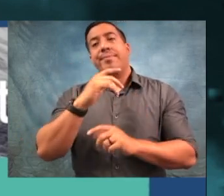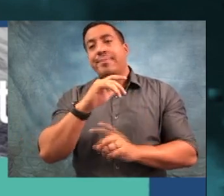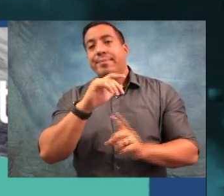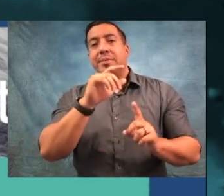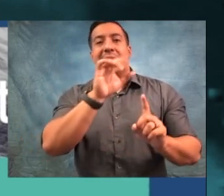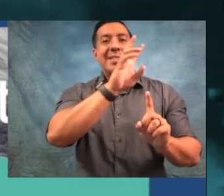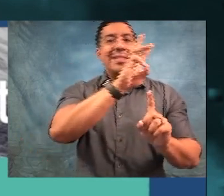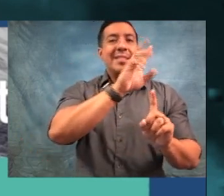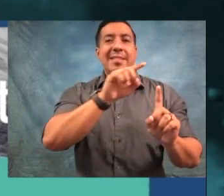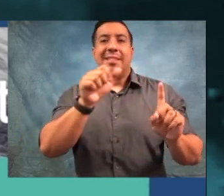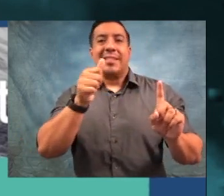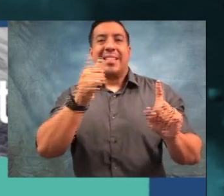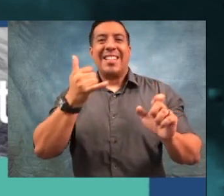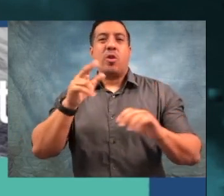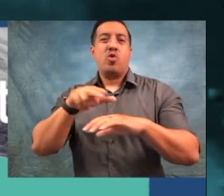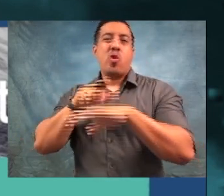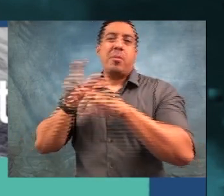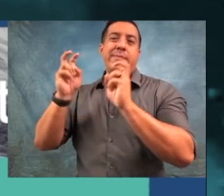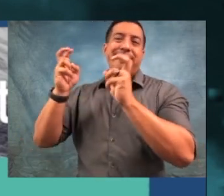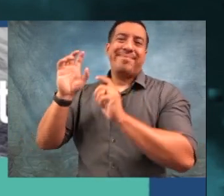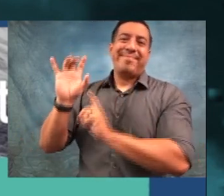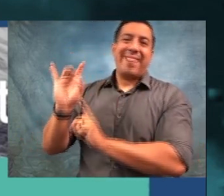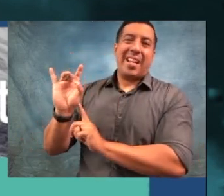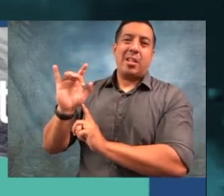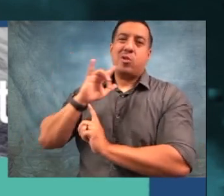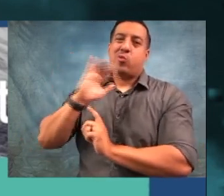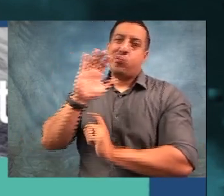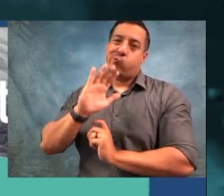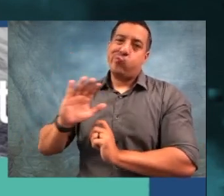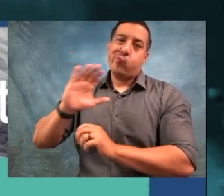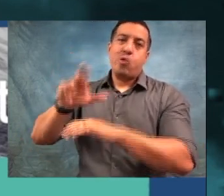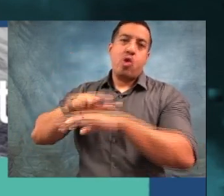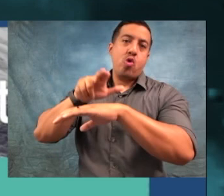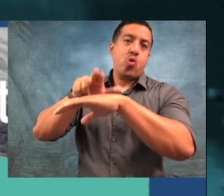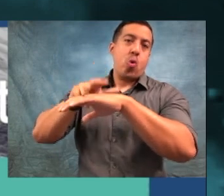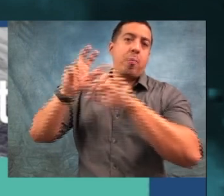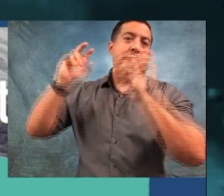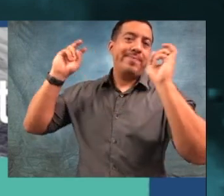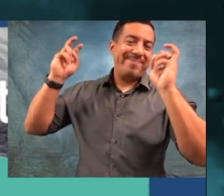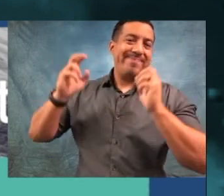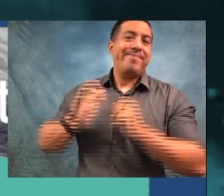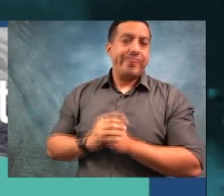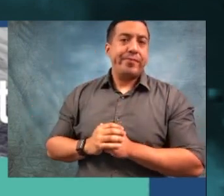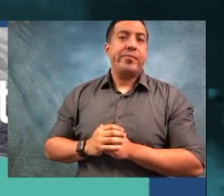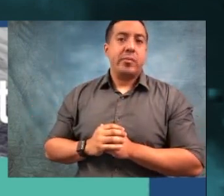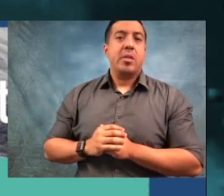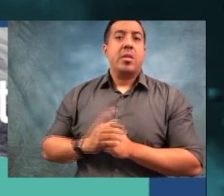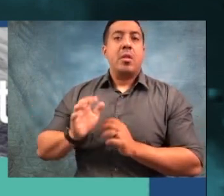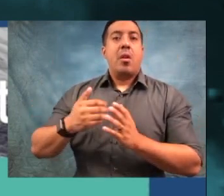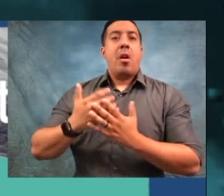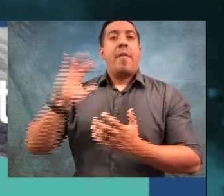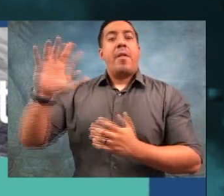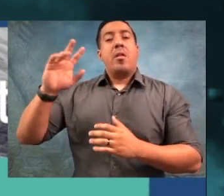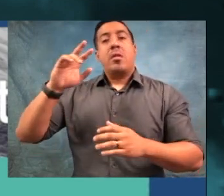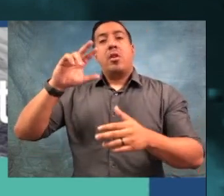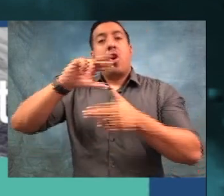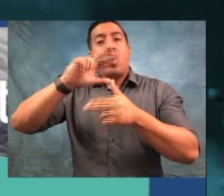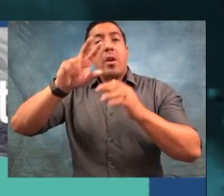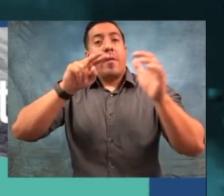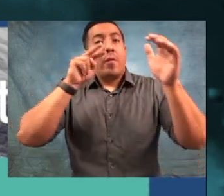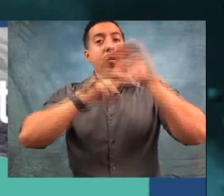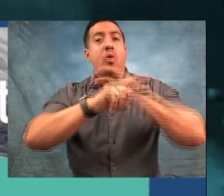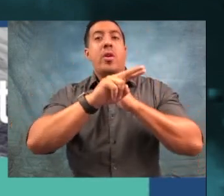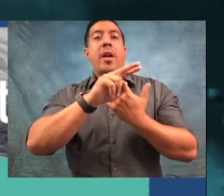hurricanes forecast to be 6 to 10. The normal is 8, so that's bracketed right around normal values. And